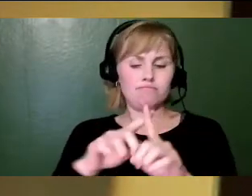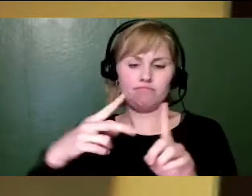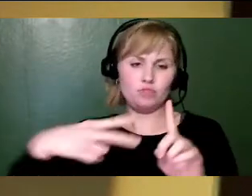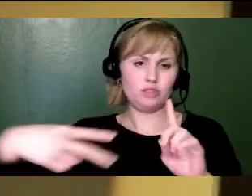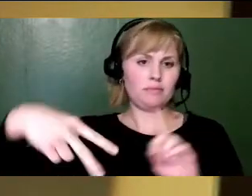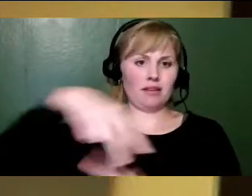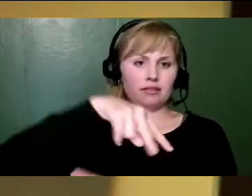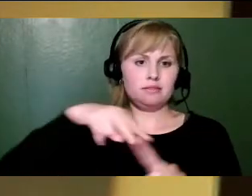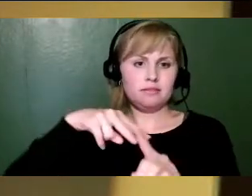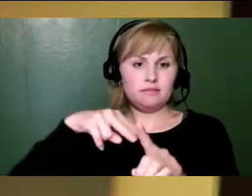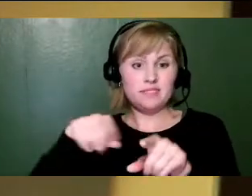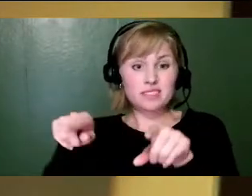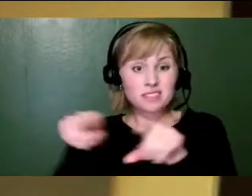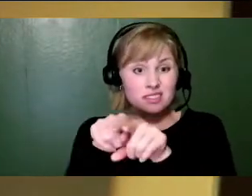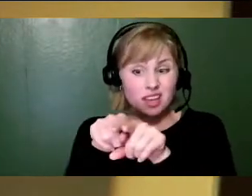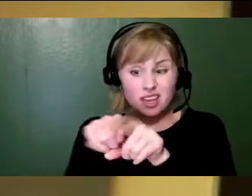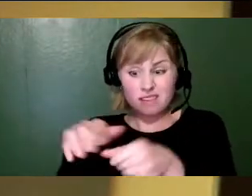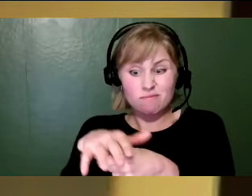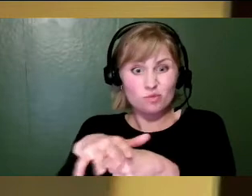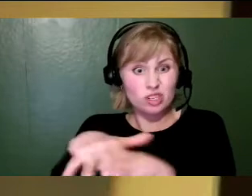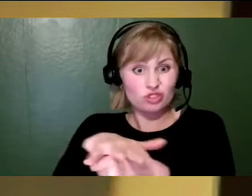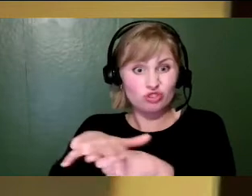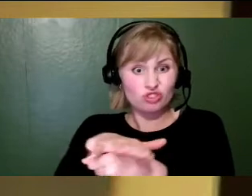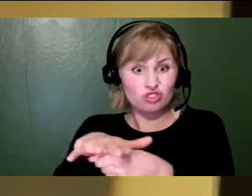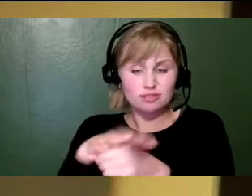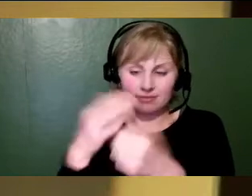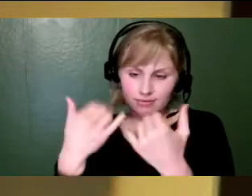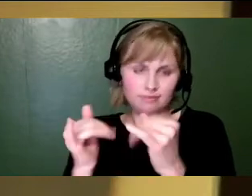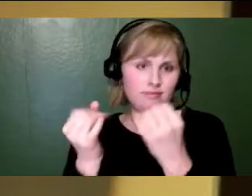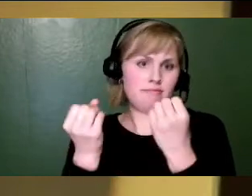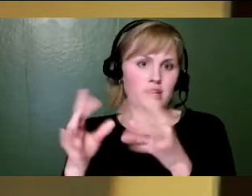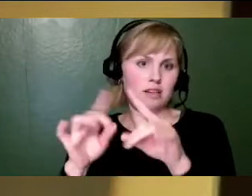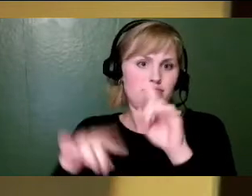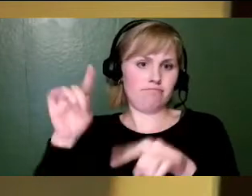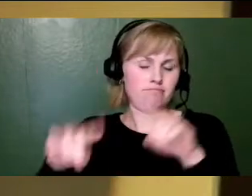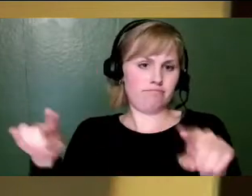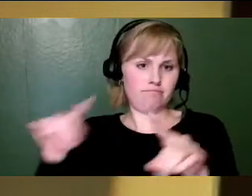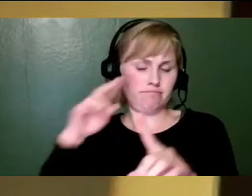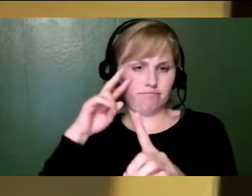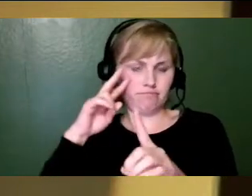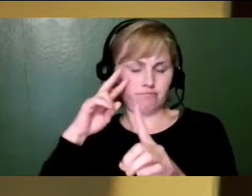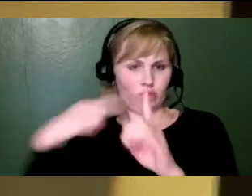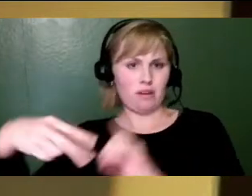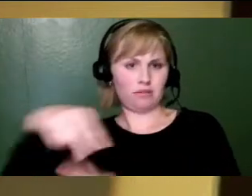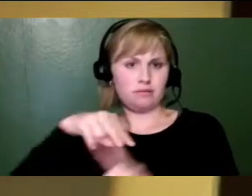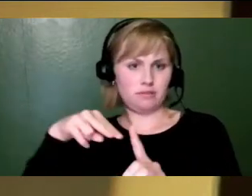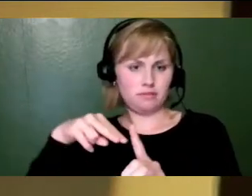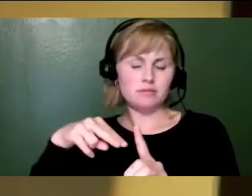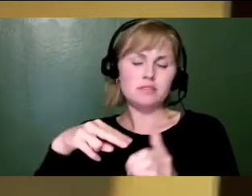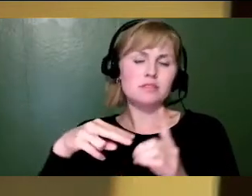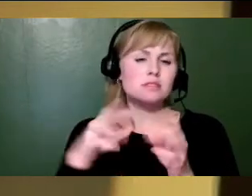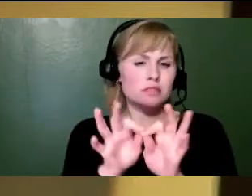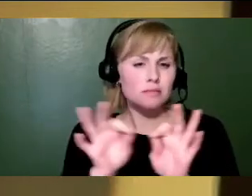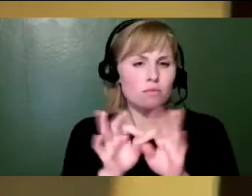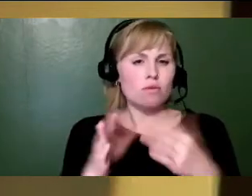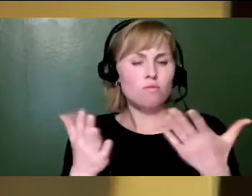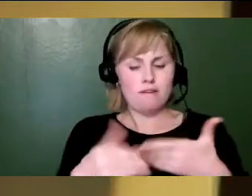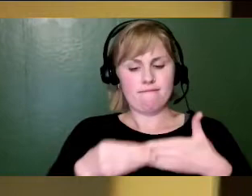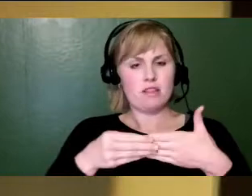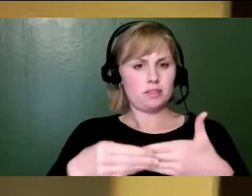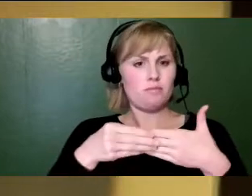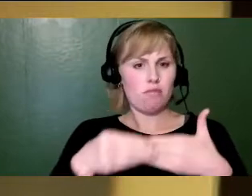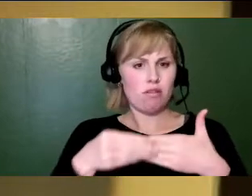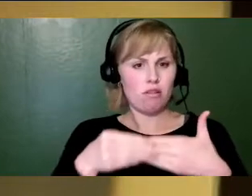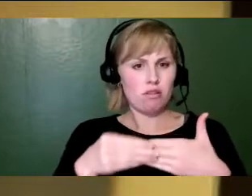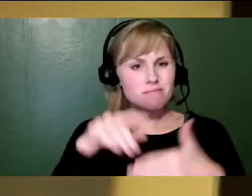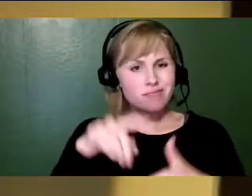jurisdiction. Understanding these patterns is important, since the flexibility of arbitration means that individual preferences